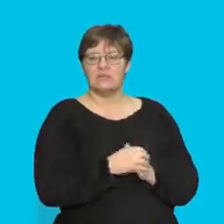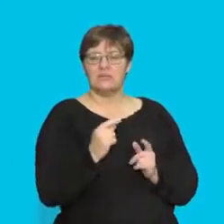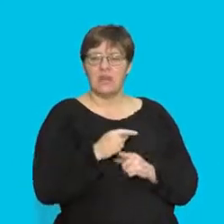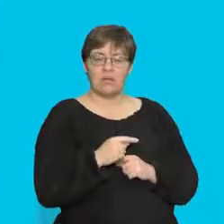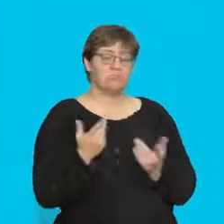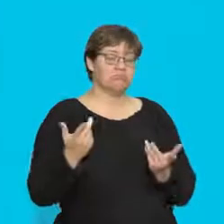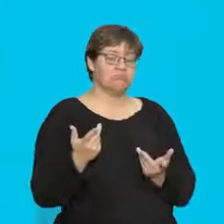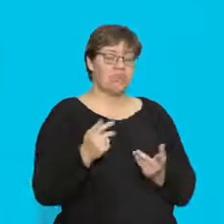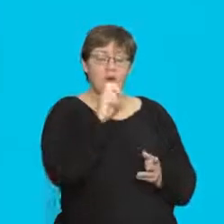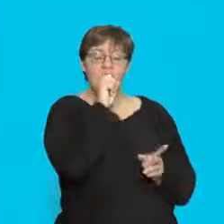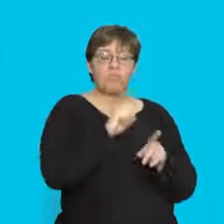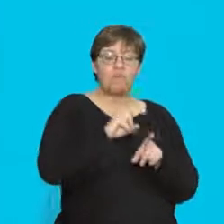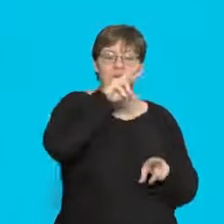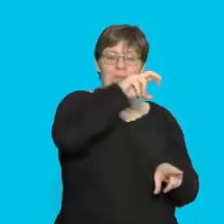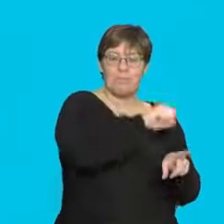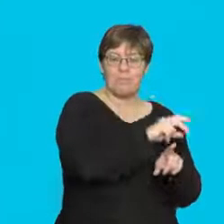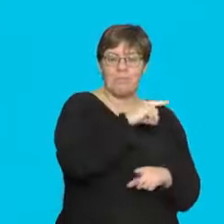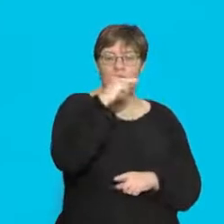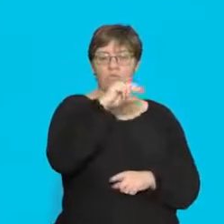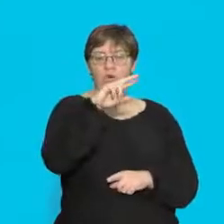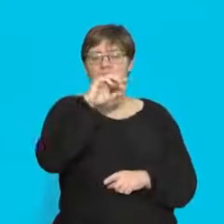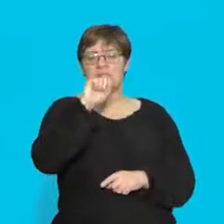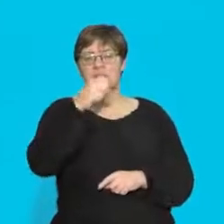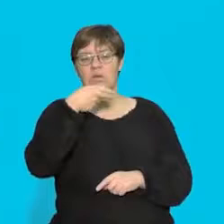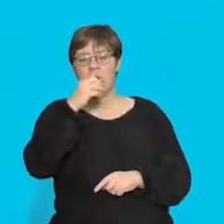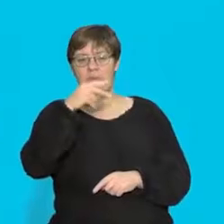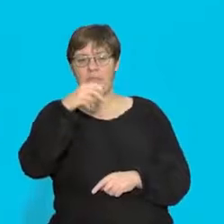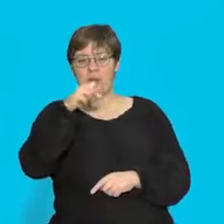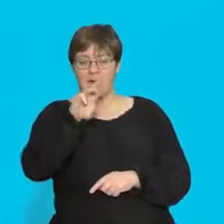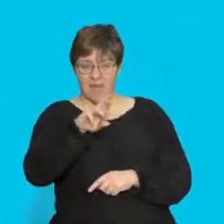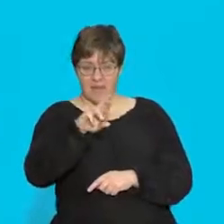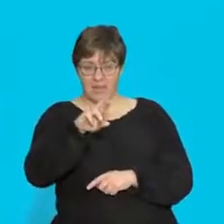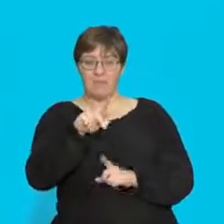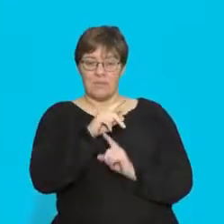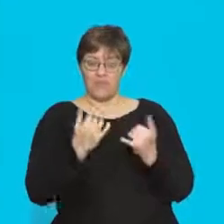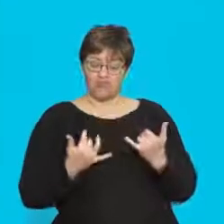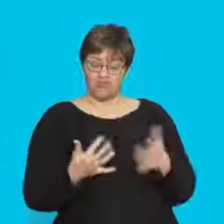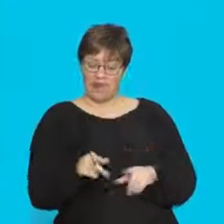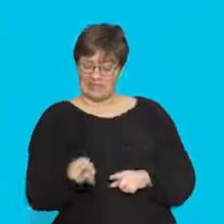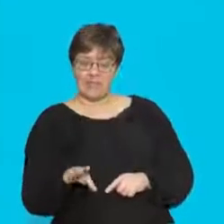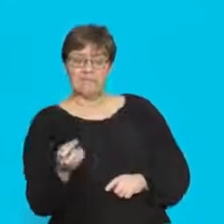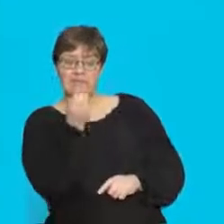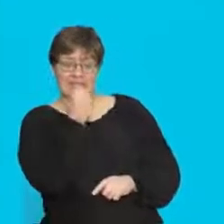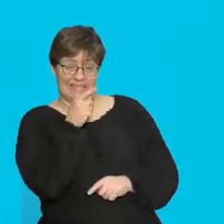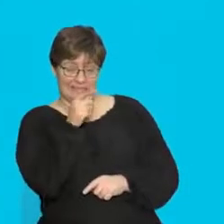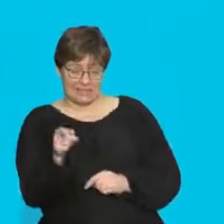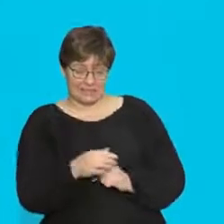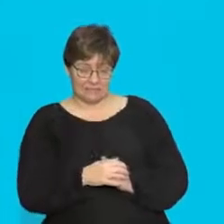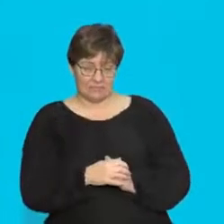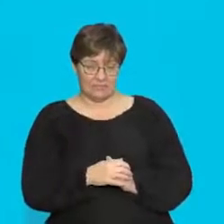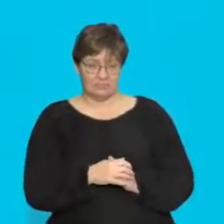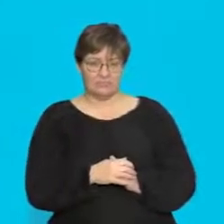ticks, like grasshoppers, locusts, that kind of insect that would be found in